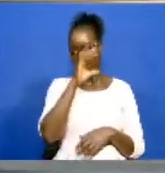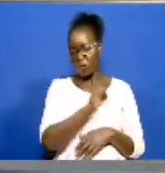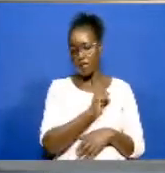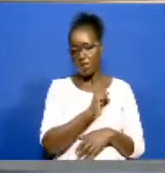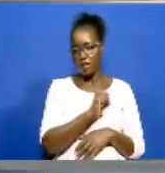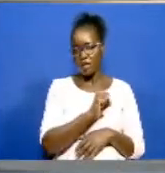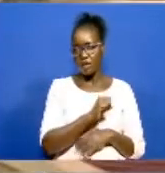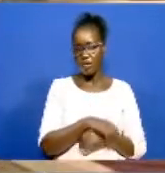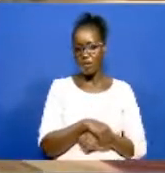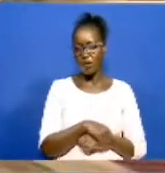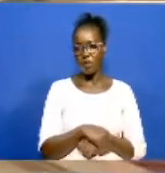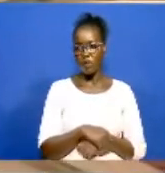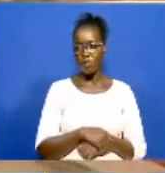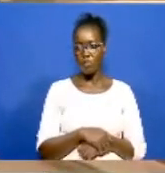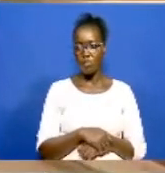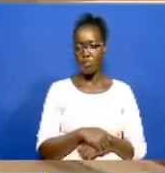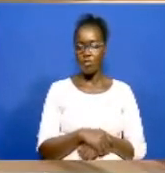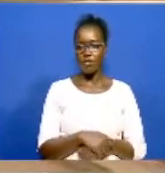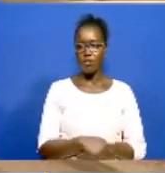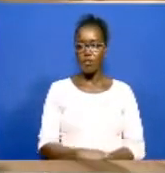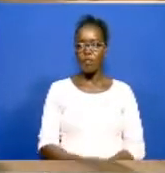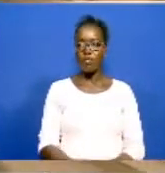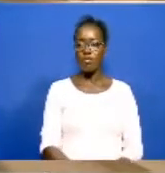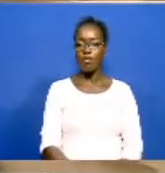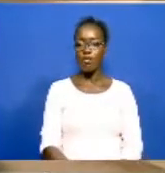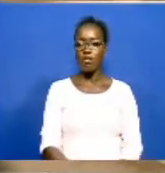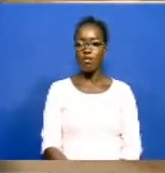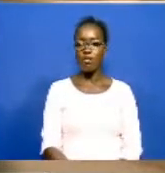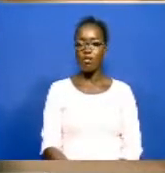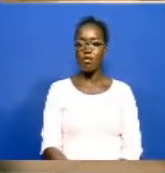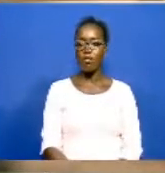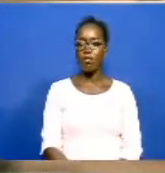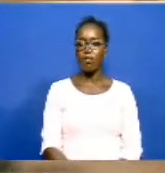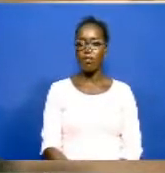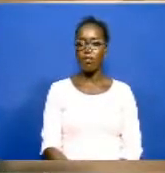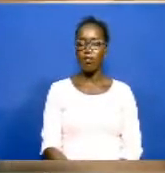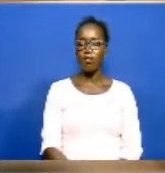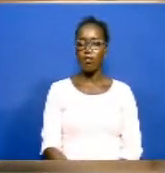mention. For Channel One News, I'm Sarafina Robbie.